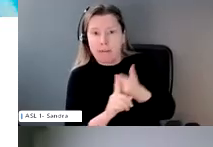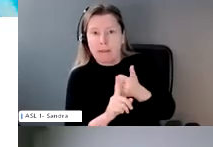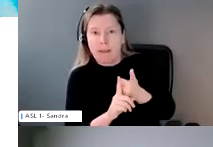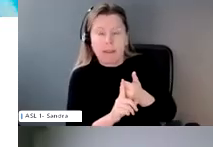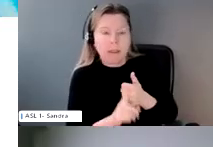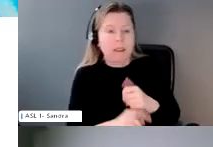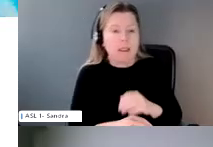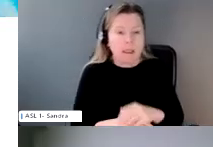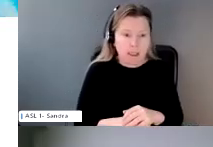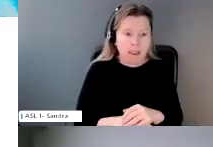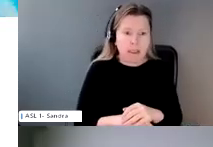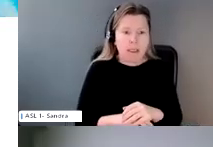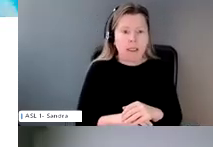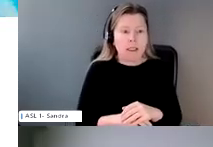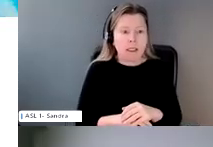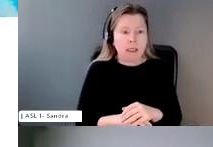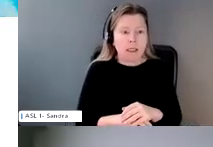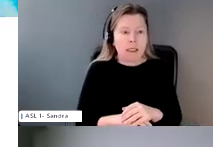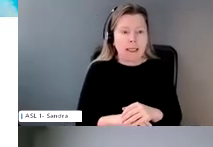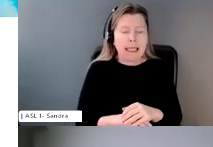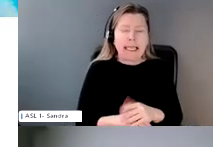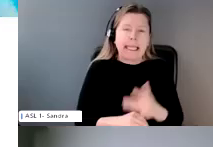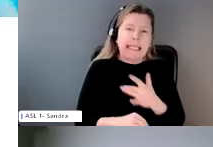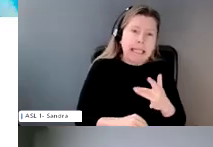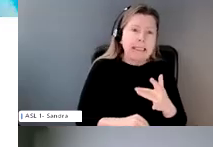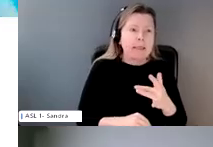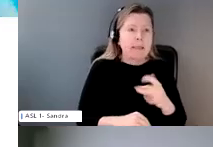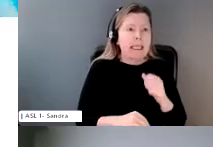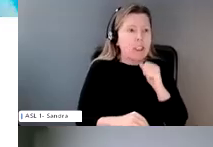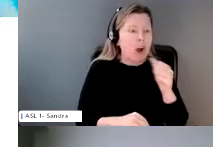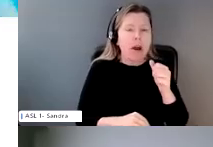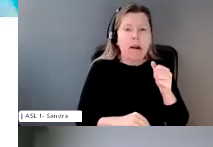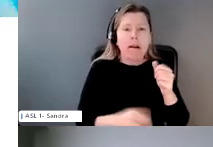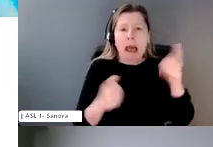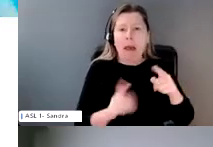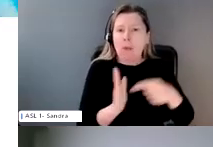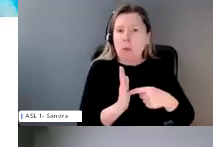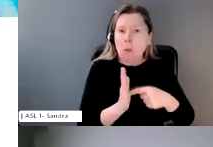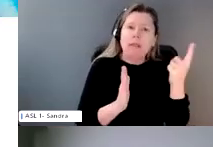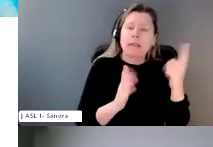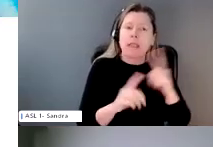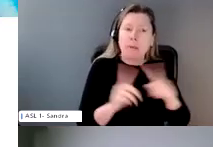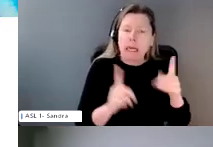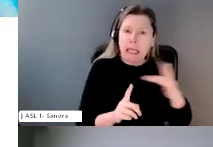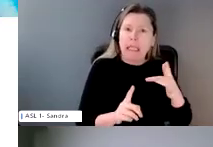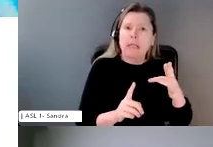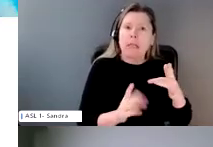is usually not a one-off thing. It often happens over and over